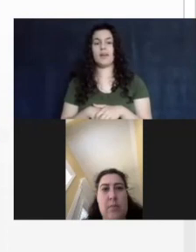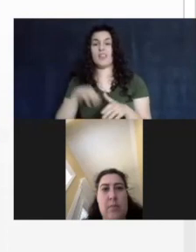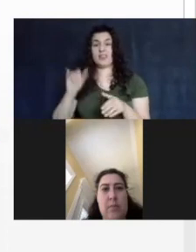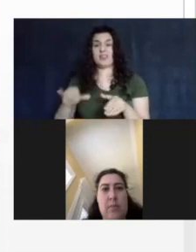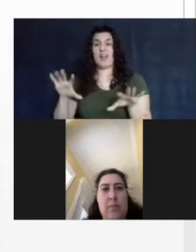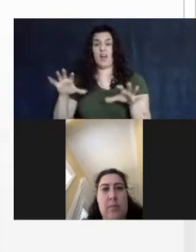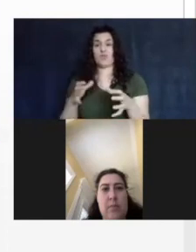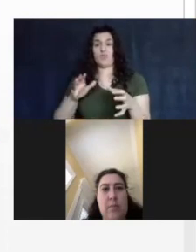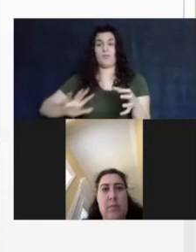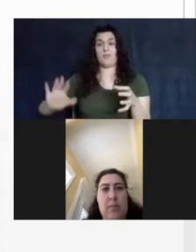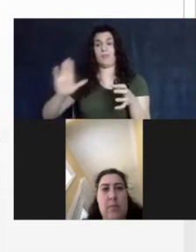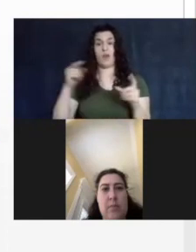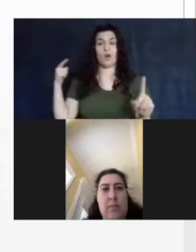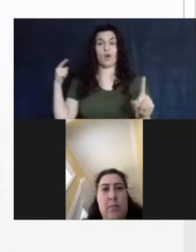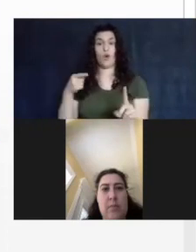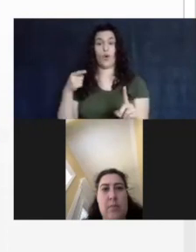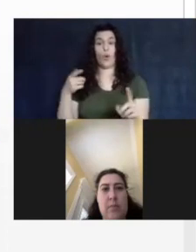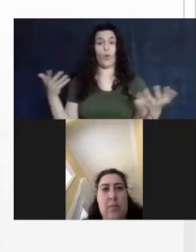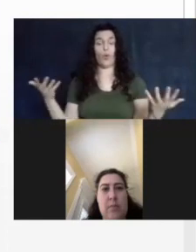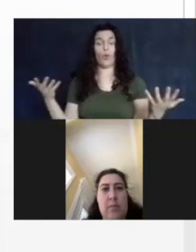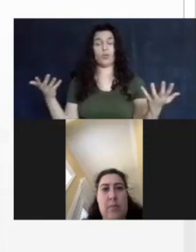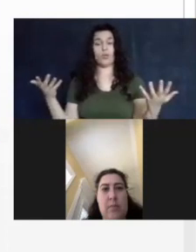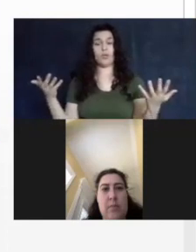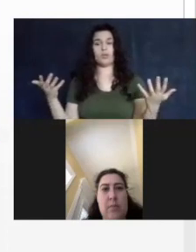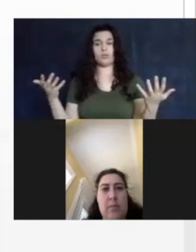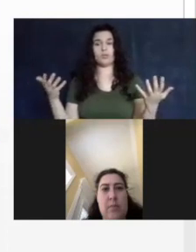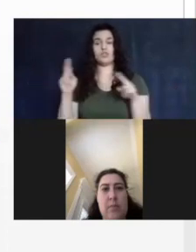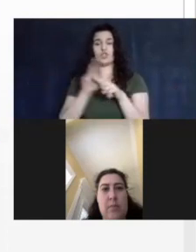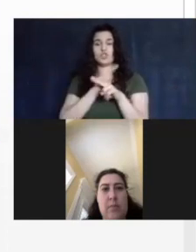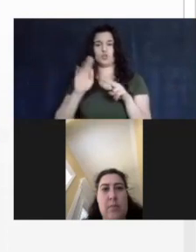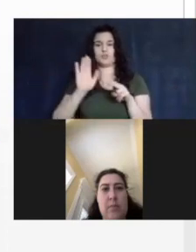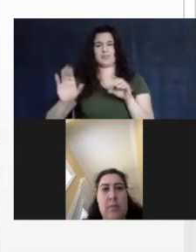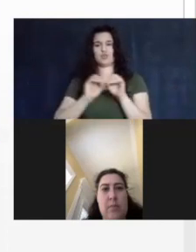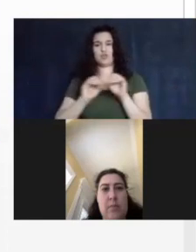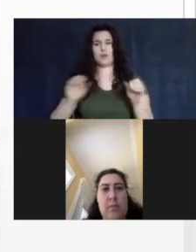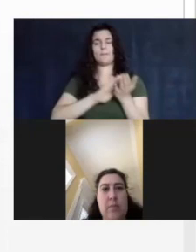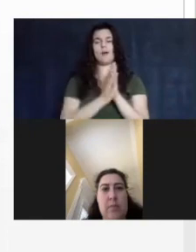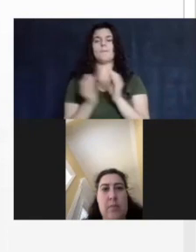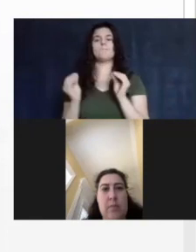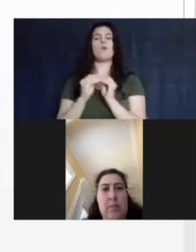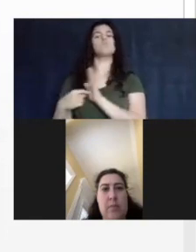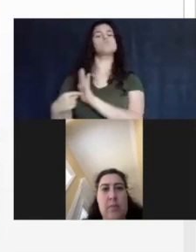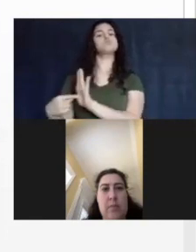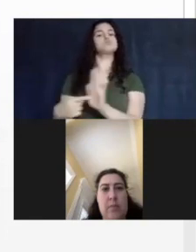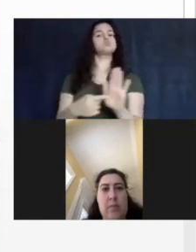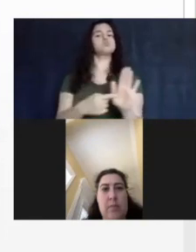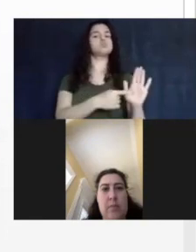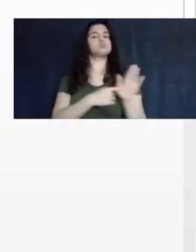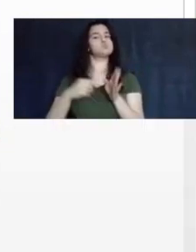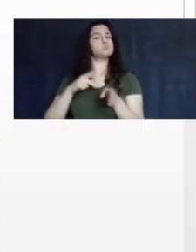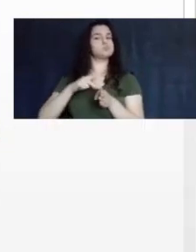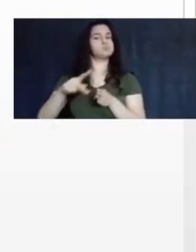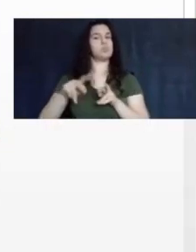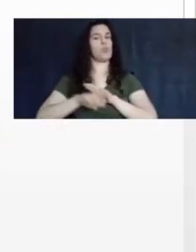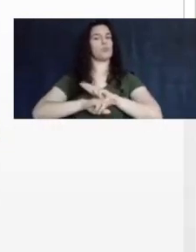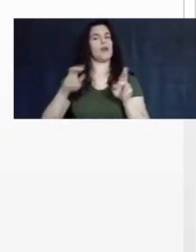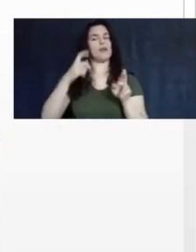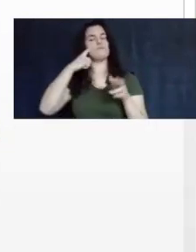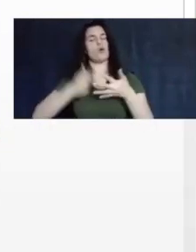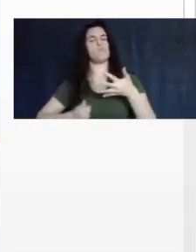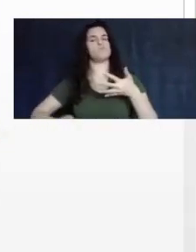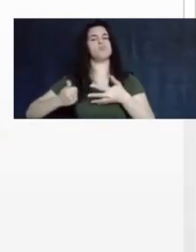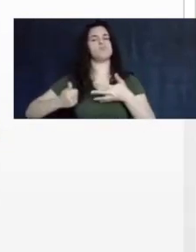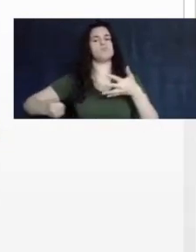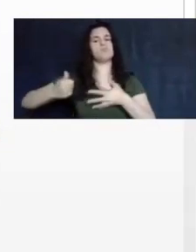goal is to use this degree to make them more marketable for moving up within the K-12 system.